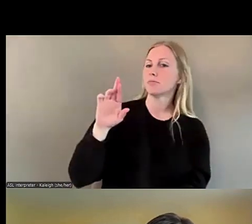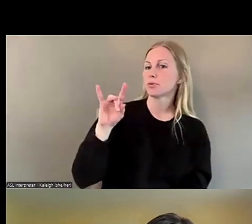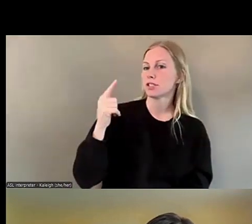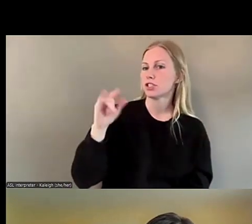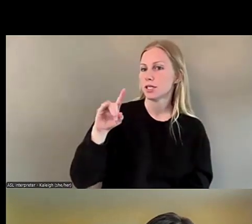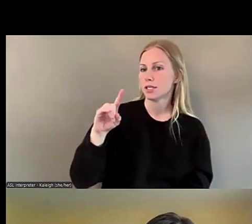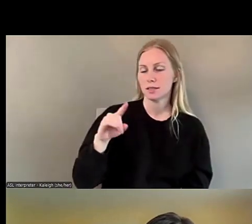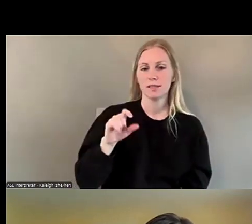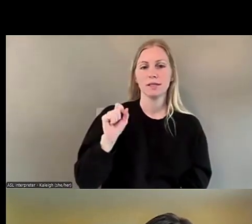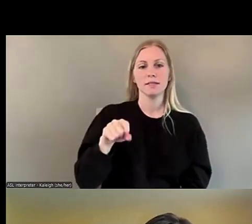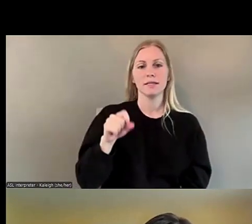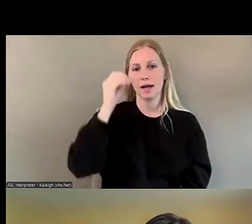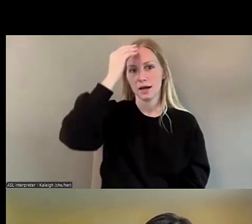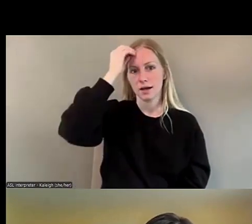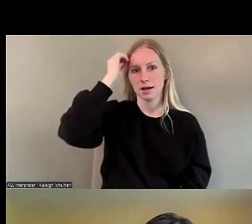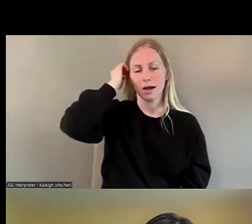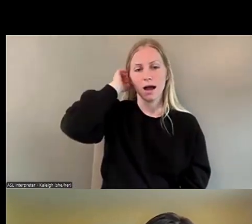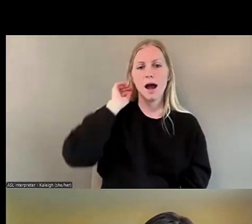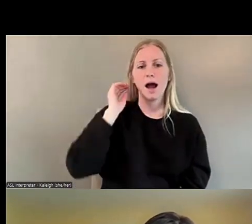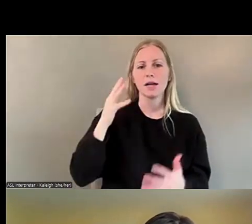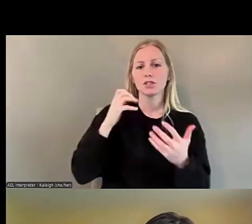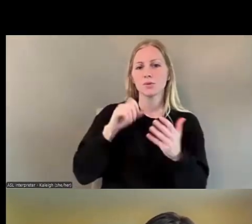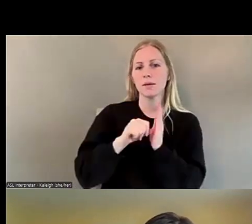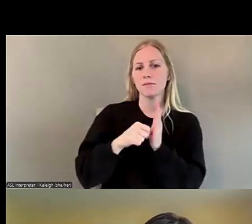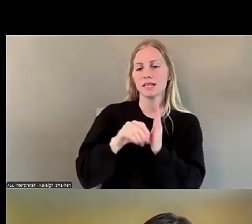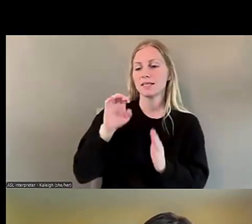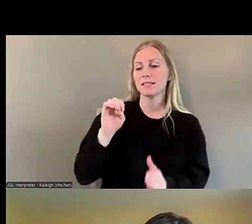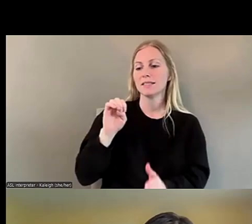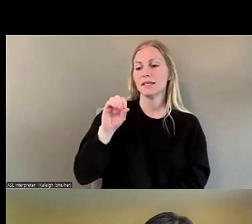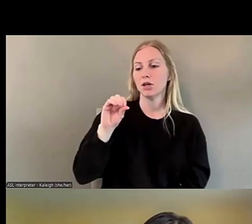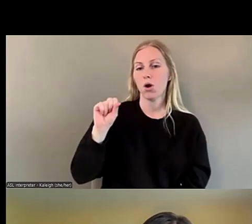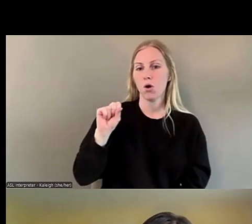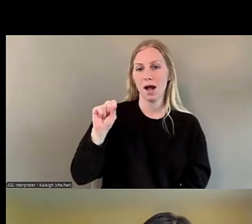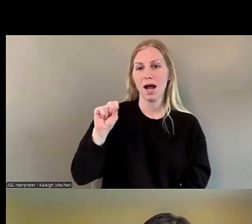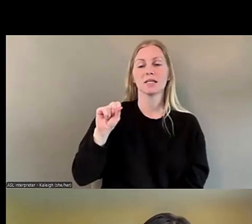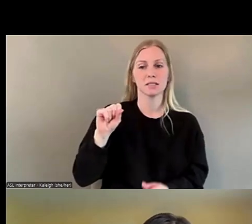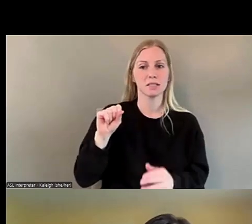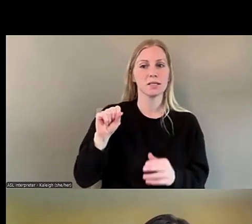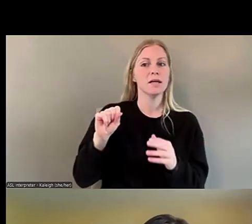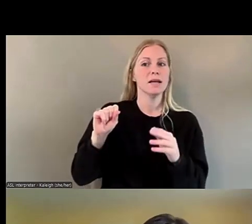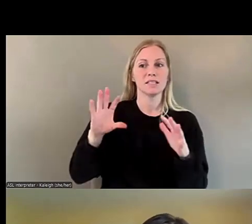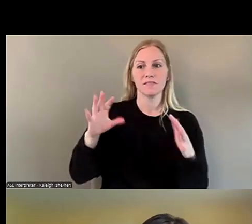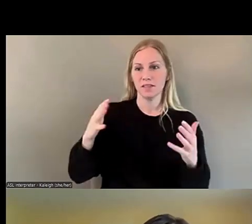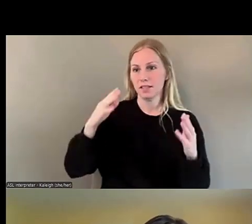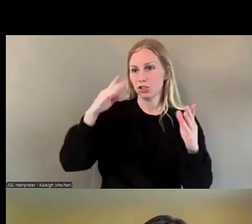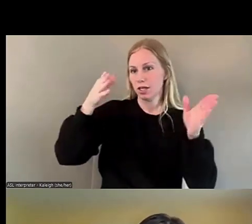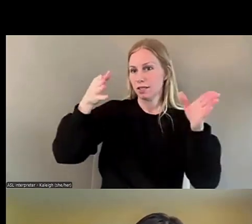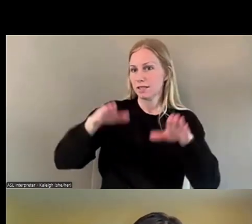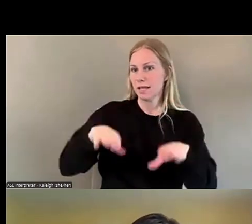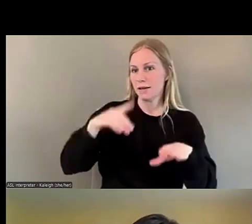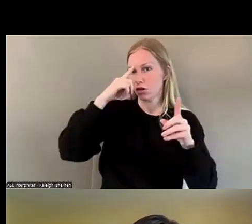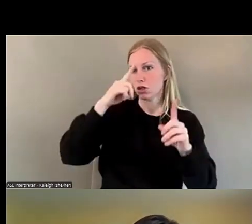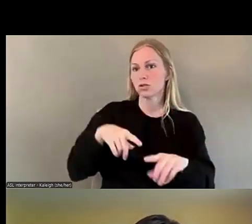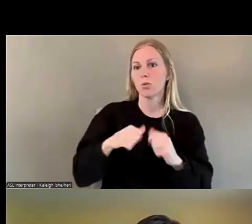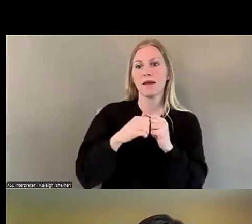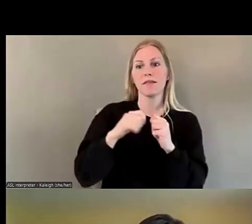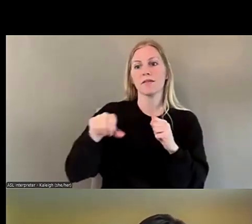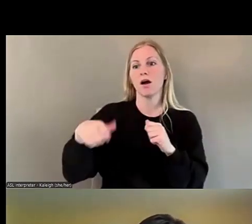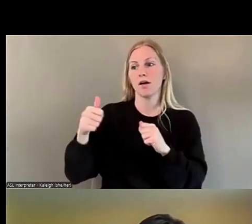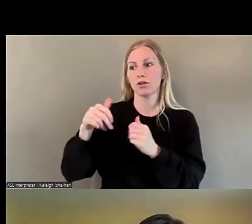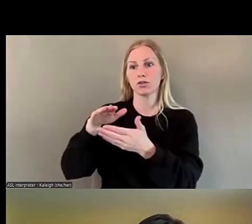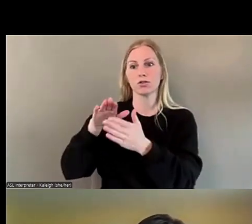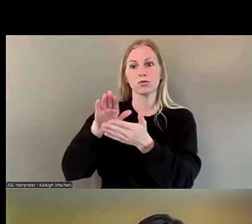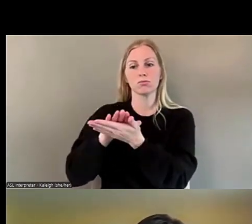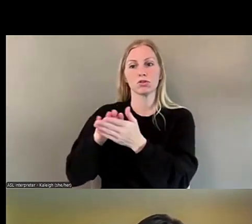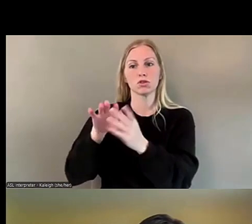has reached a series of settlement agreements with districts all across the country on this topic. And even in districts where, we